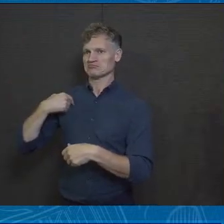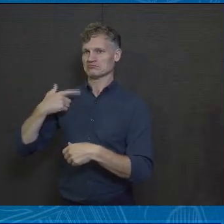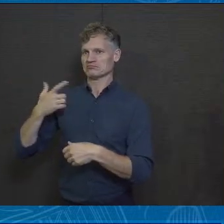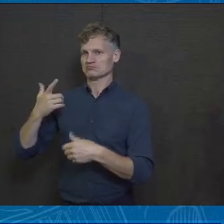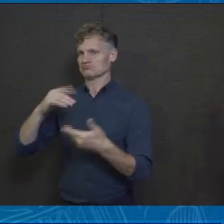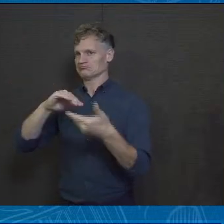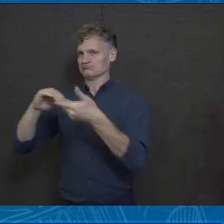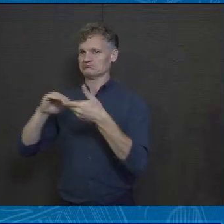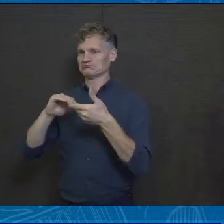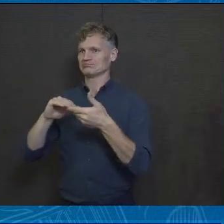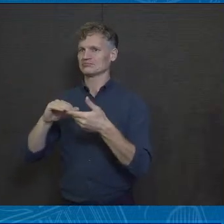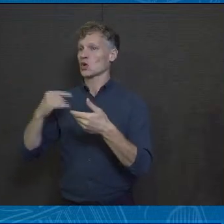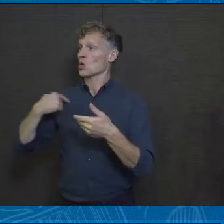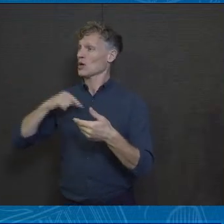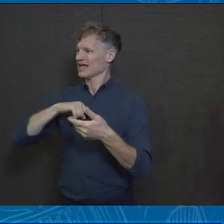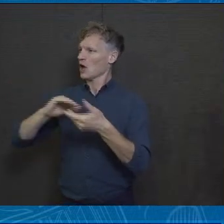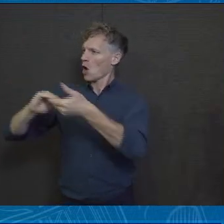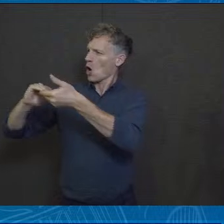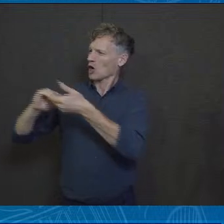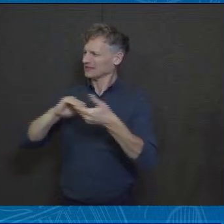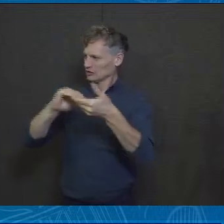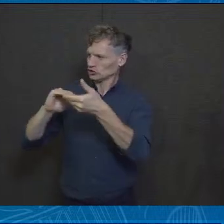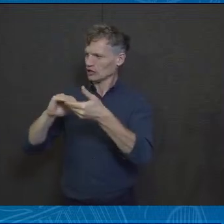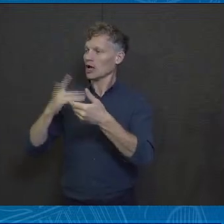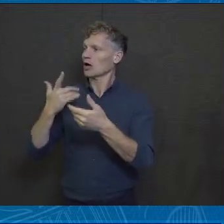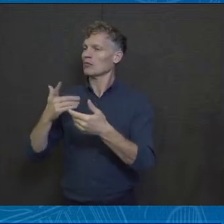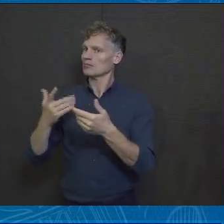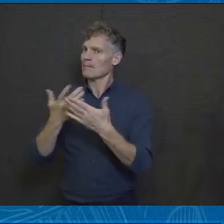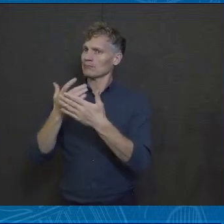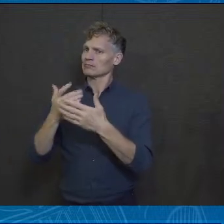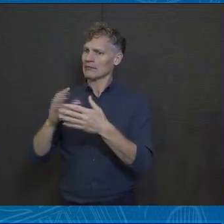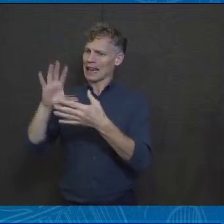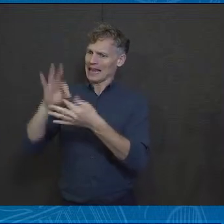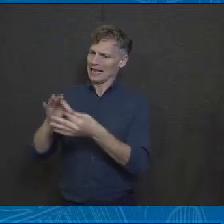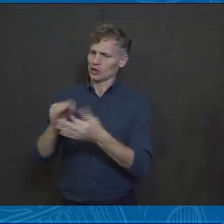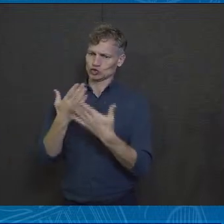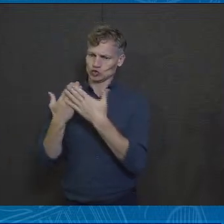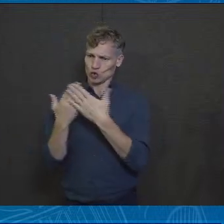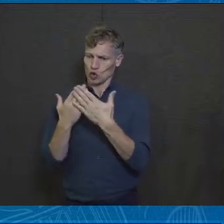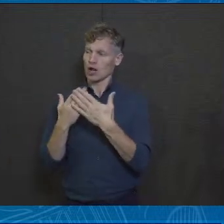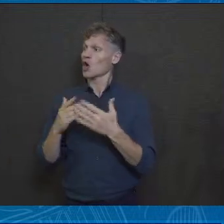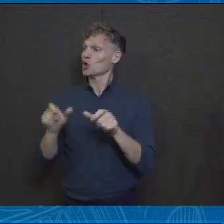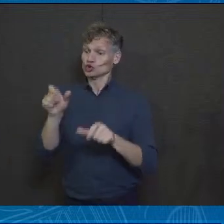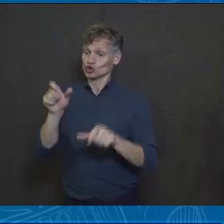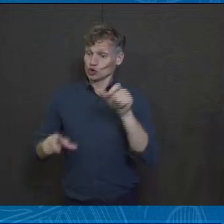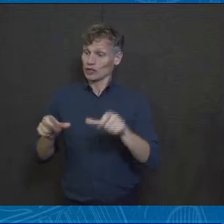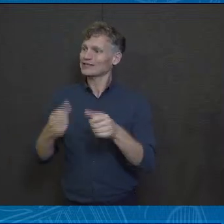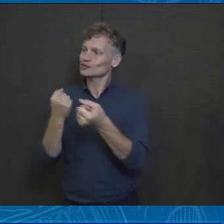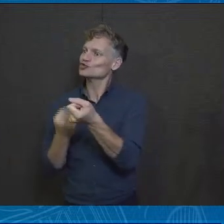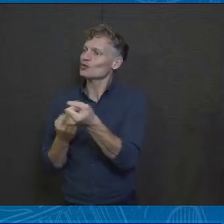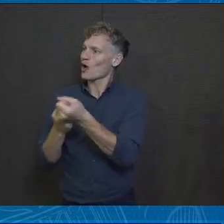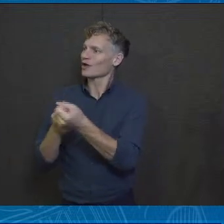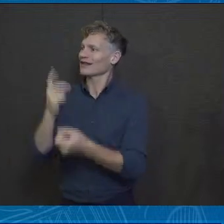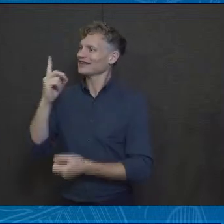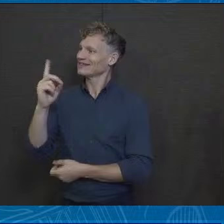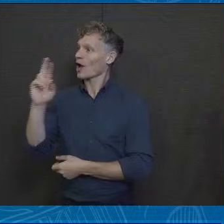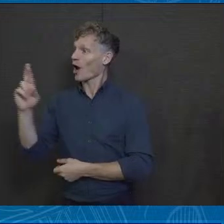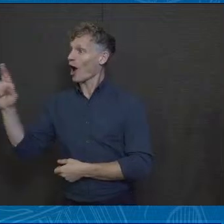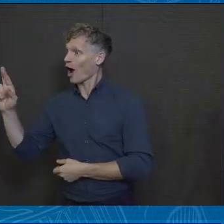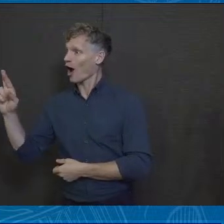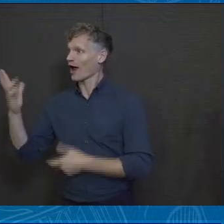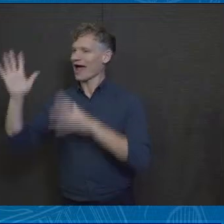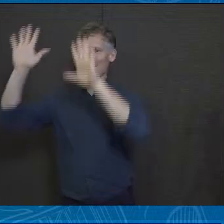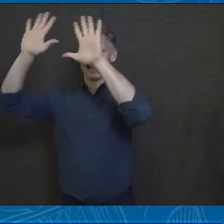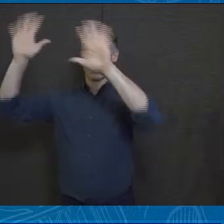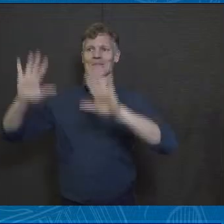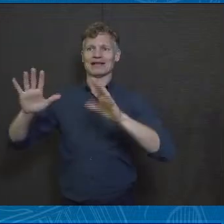BIRT is a school-based organization led by students supporting DRR and climate action in our school and communities. So here's